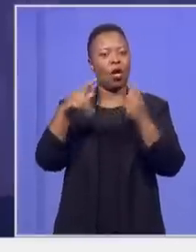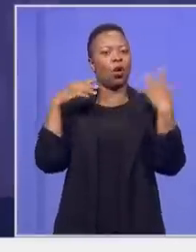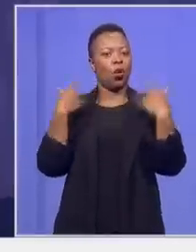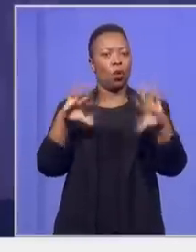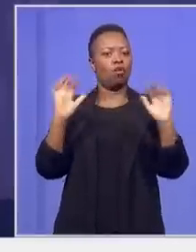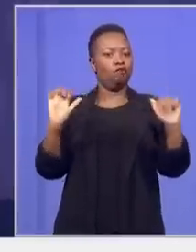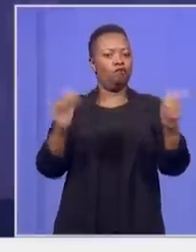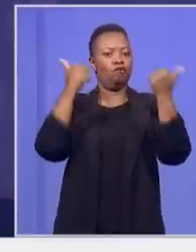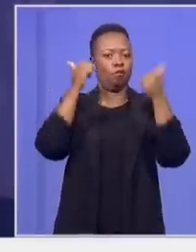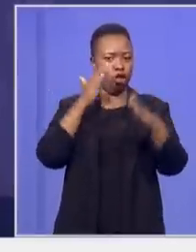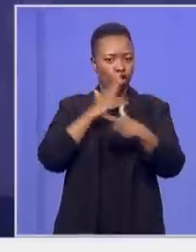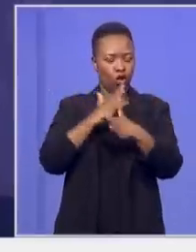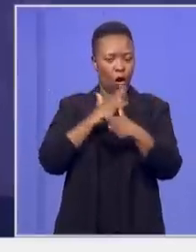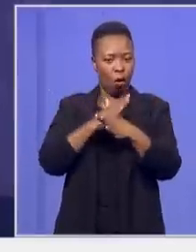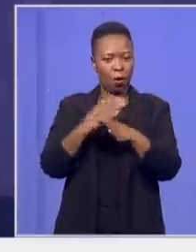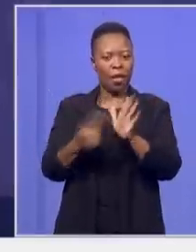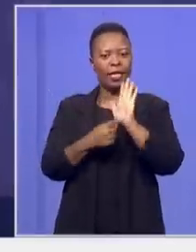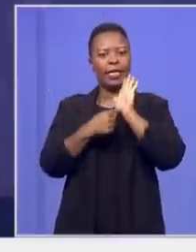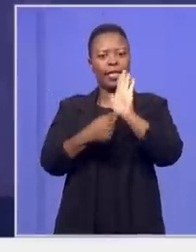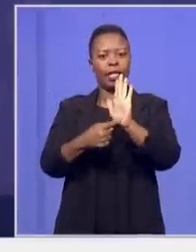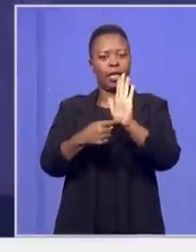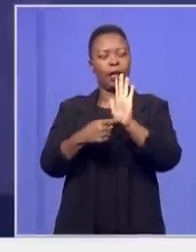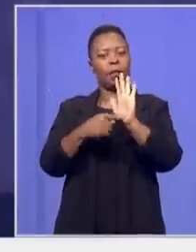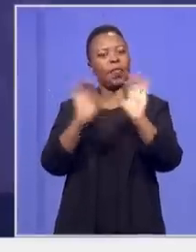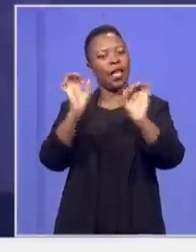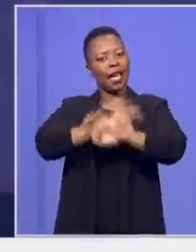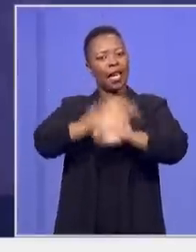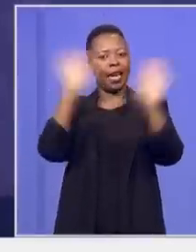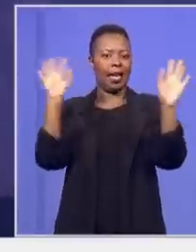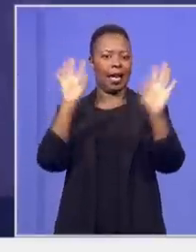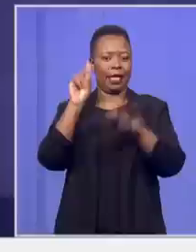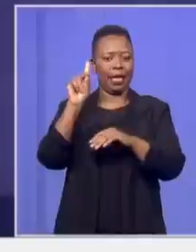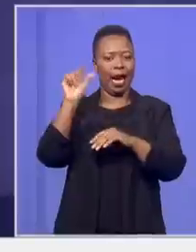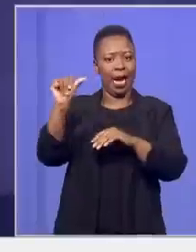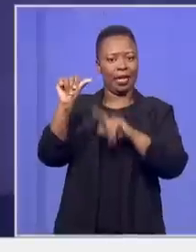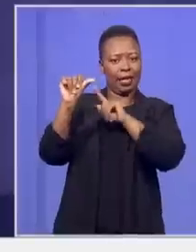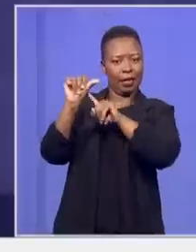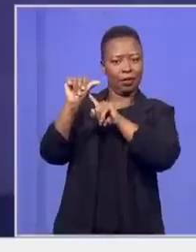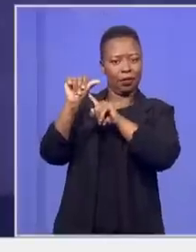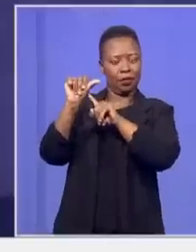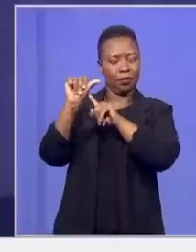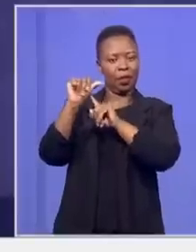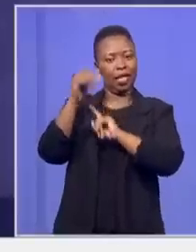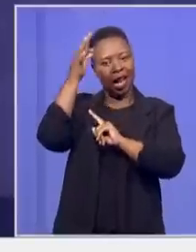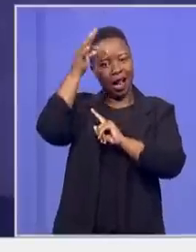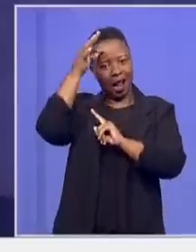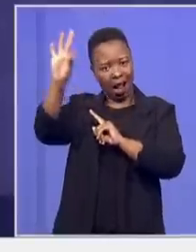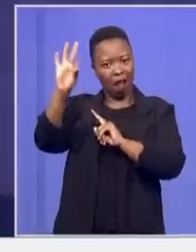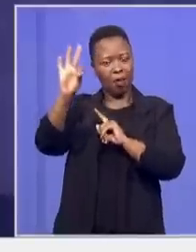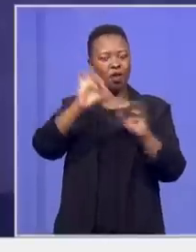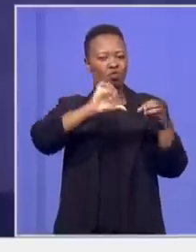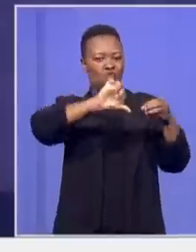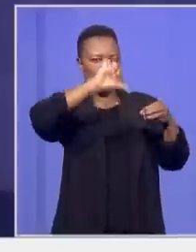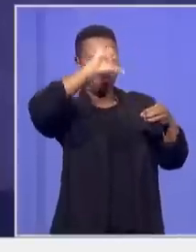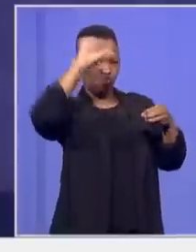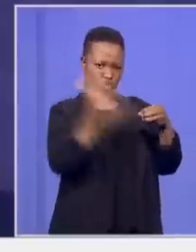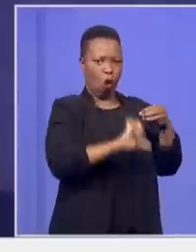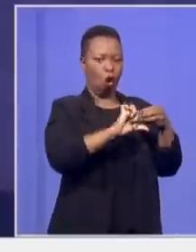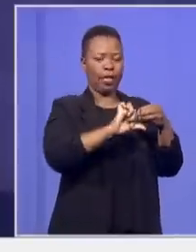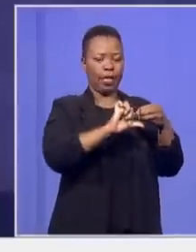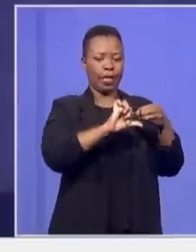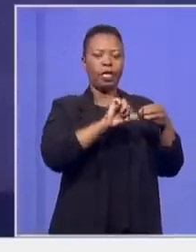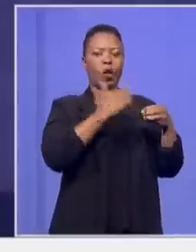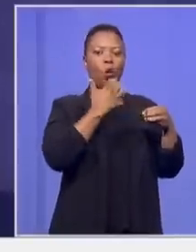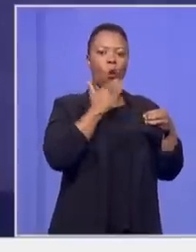of demonstrating the clear blue water between DA governments and those rotten administrations run by the